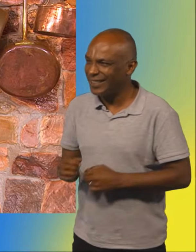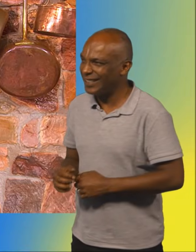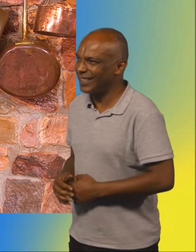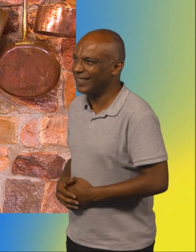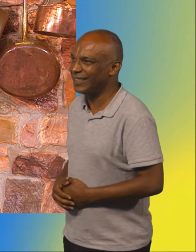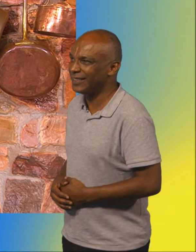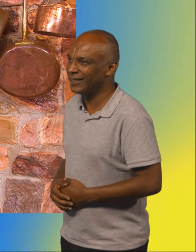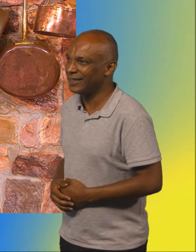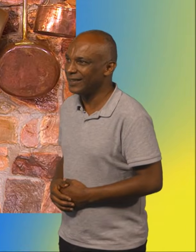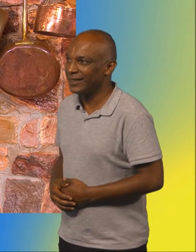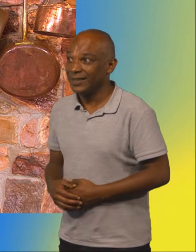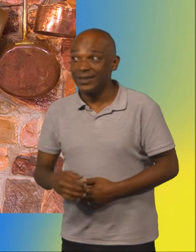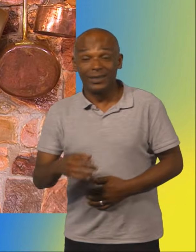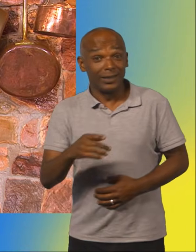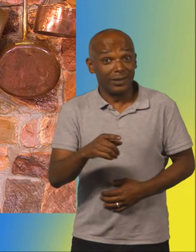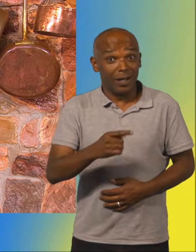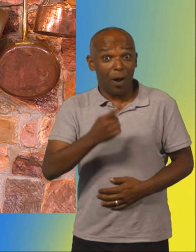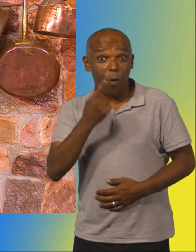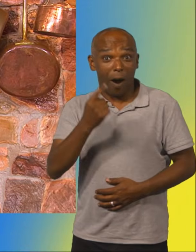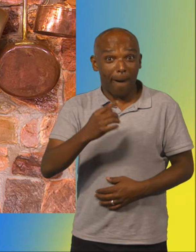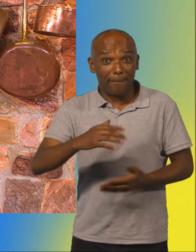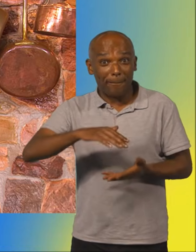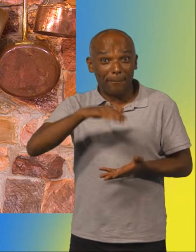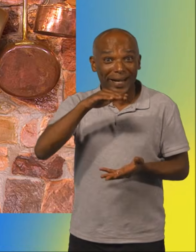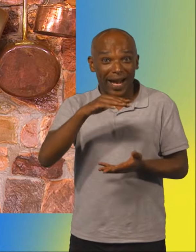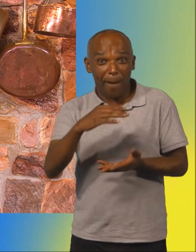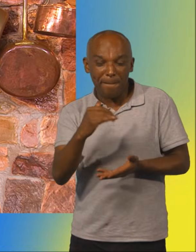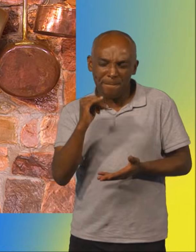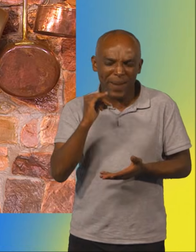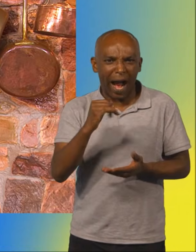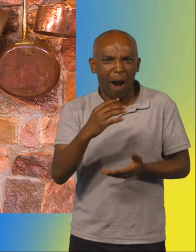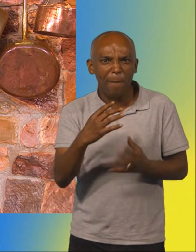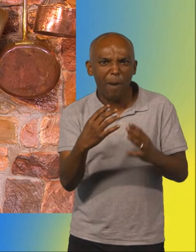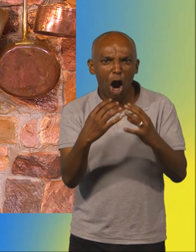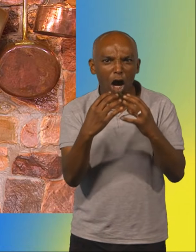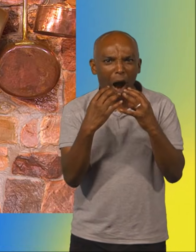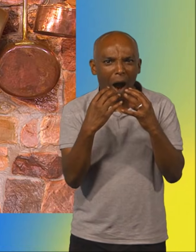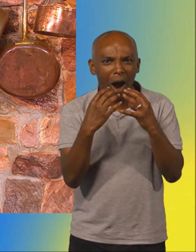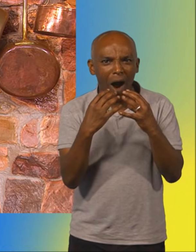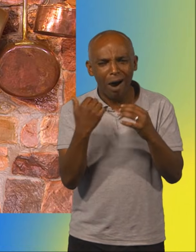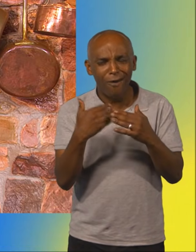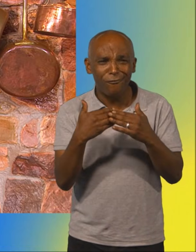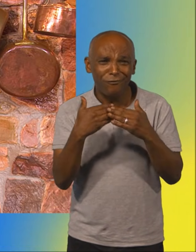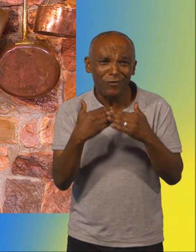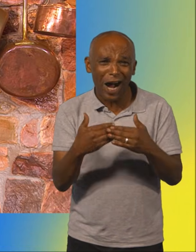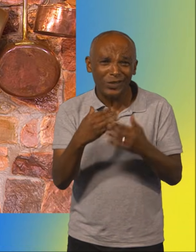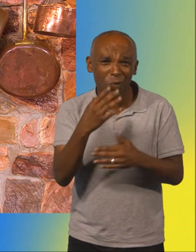1 big bad bean burger for a friendly famished wolf coming through.